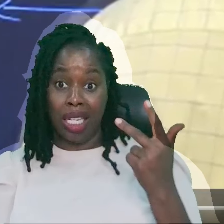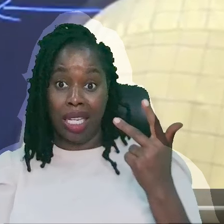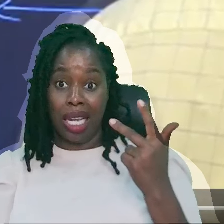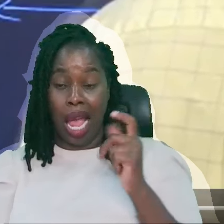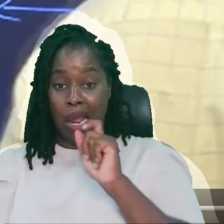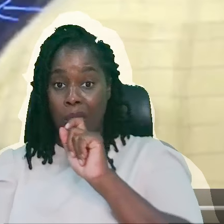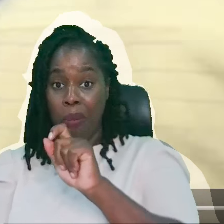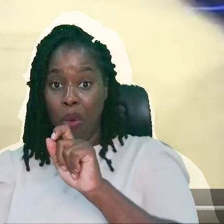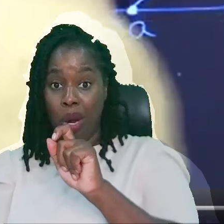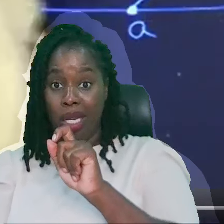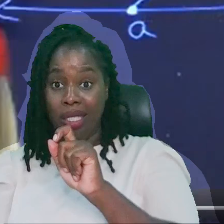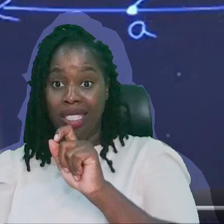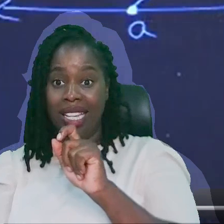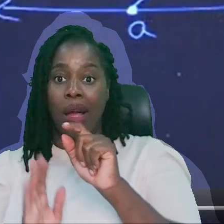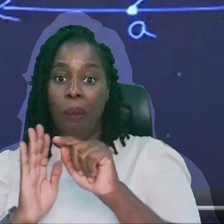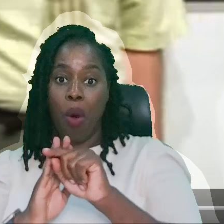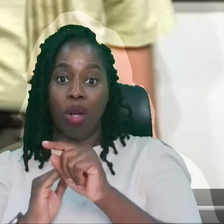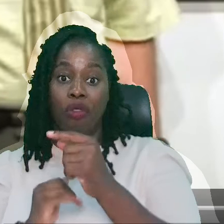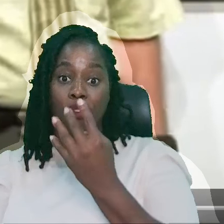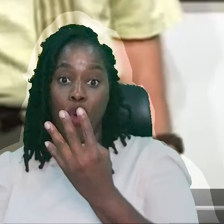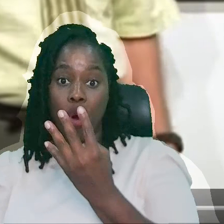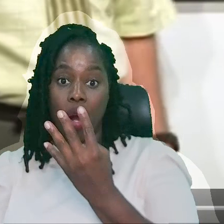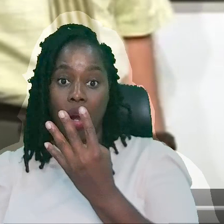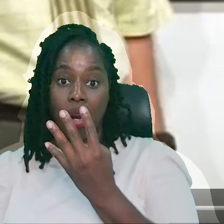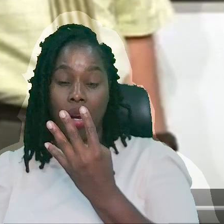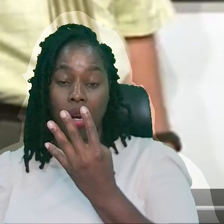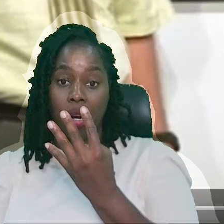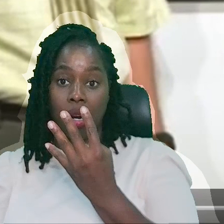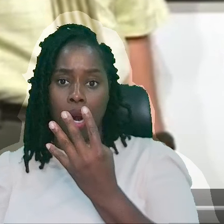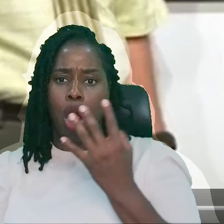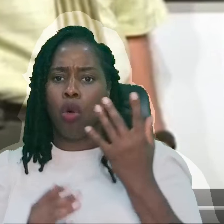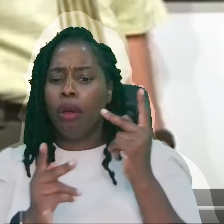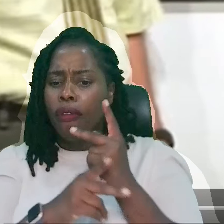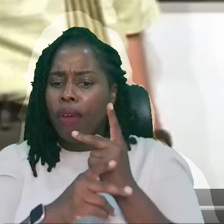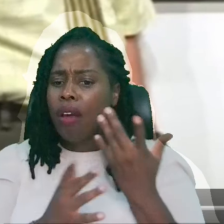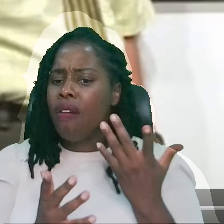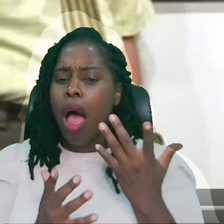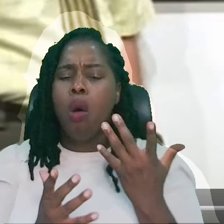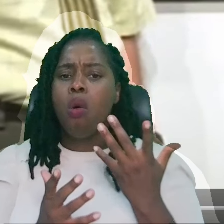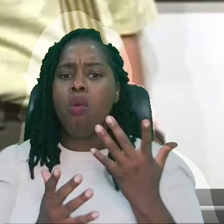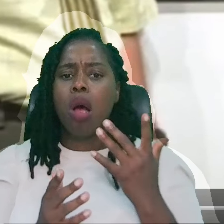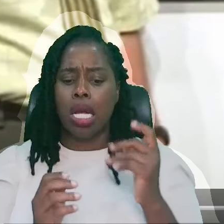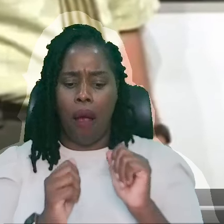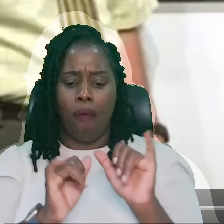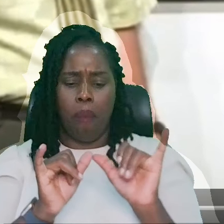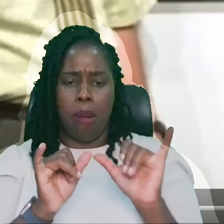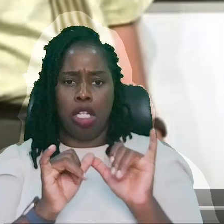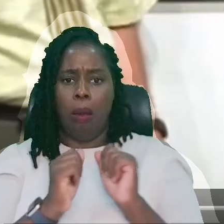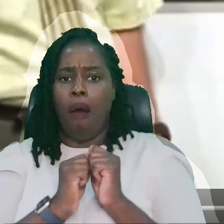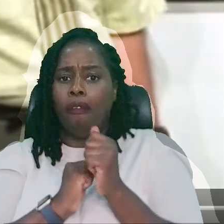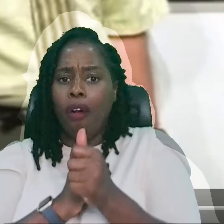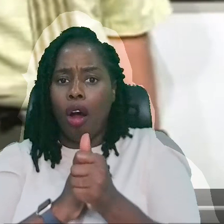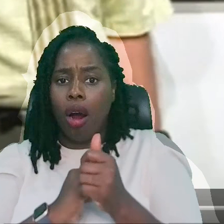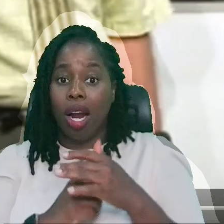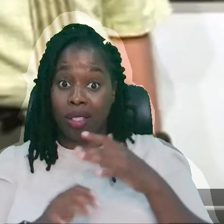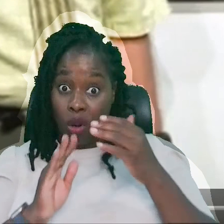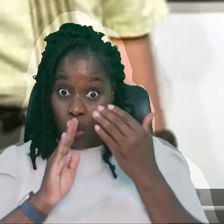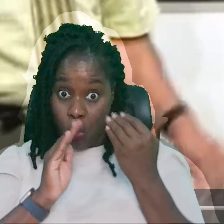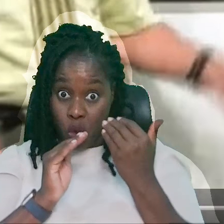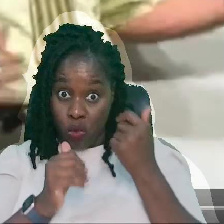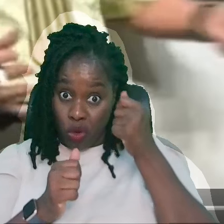over here at +4. And we want to find the distance between them. Well, I hope you remember from